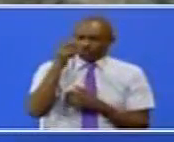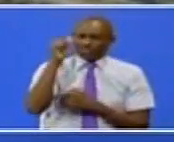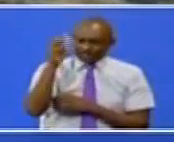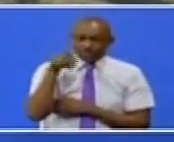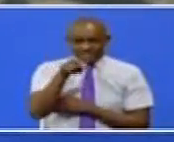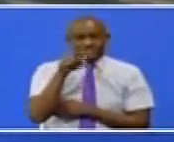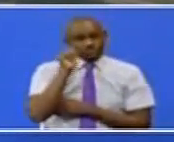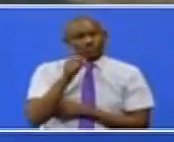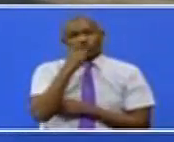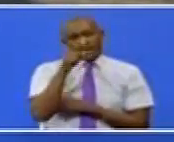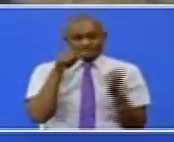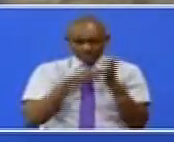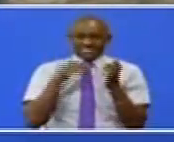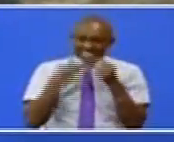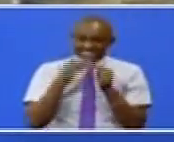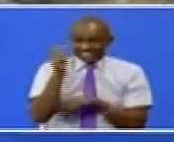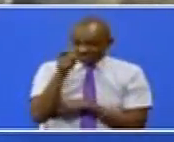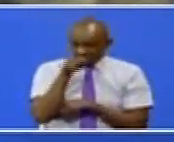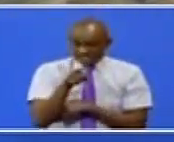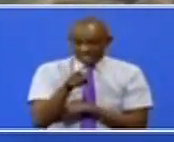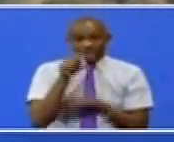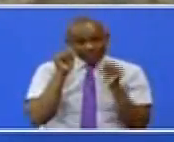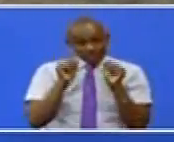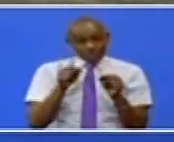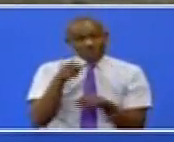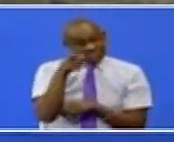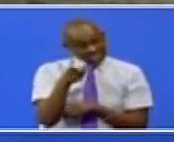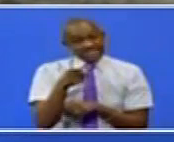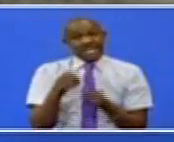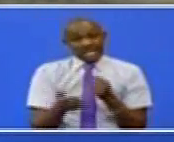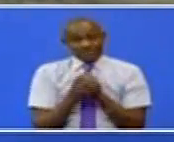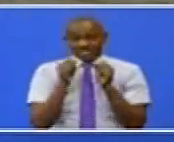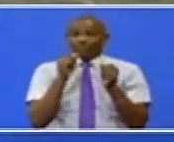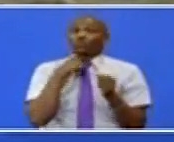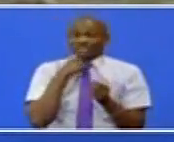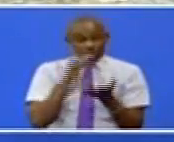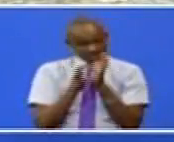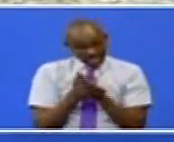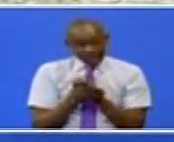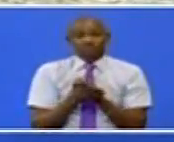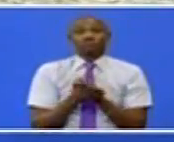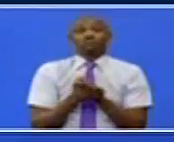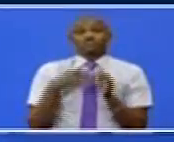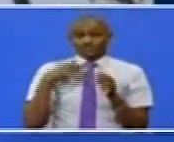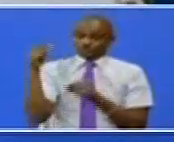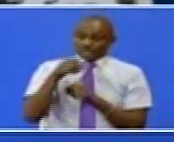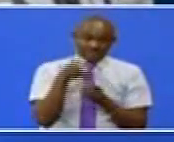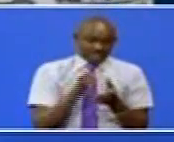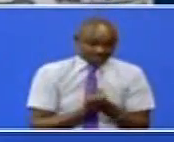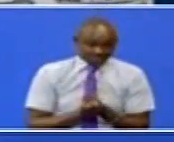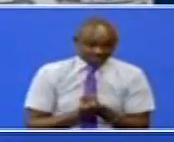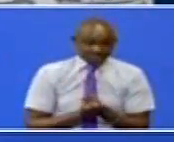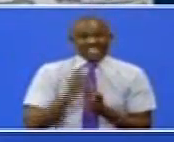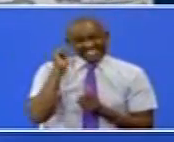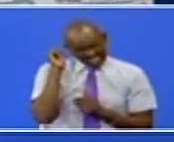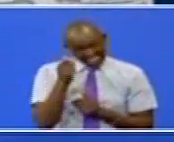of 1.8 trillion shillings, a deficit that must be bridged if the country is to become a key investment hub. Although Kenya